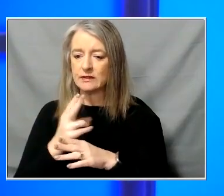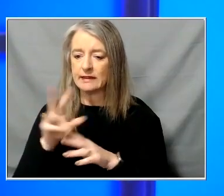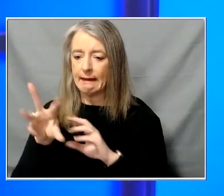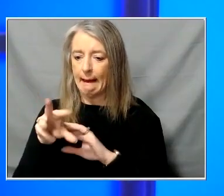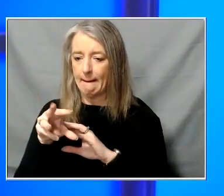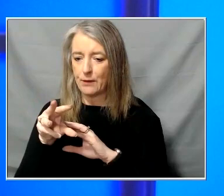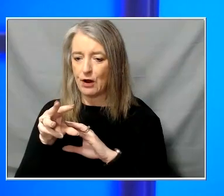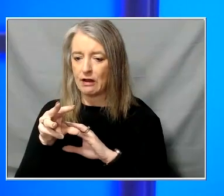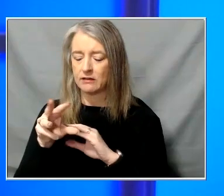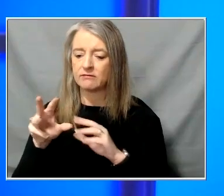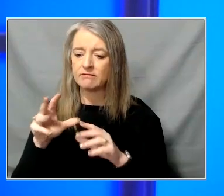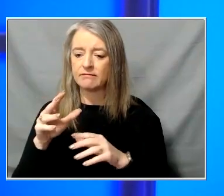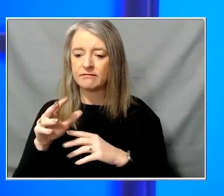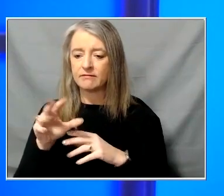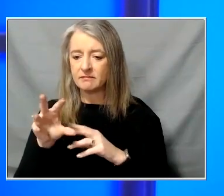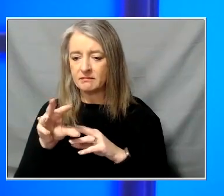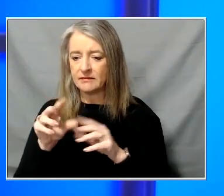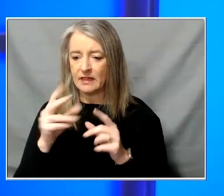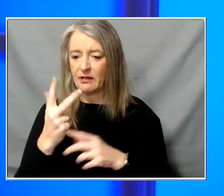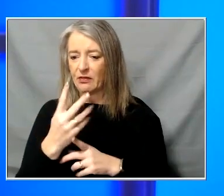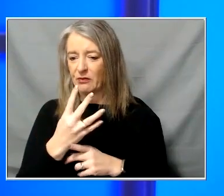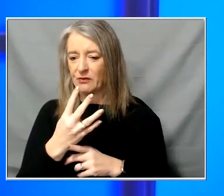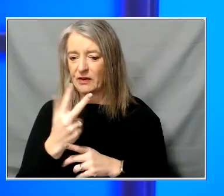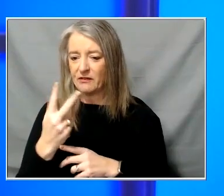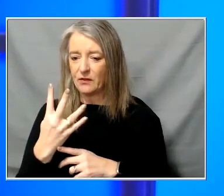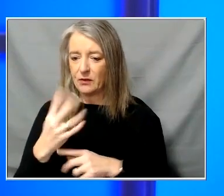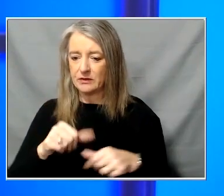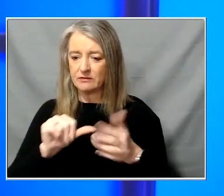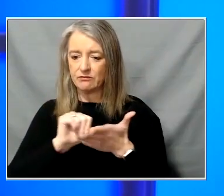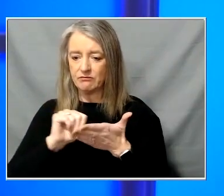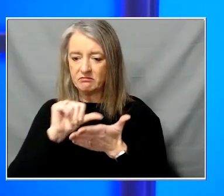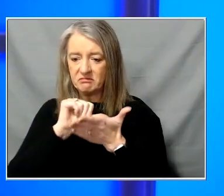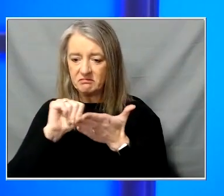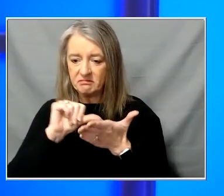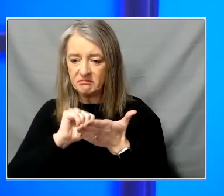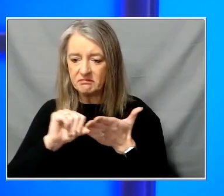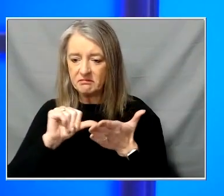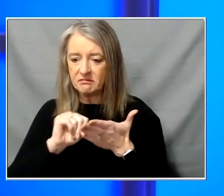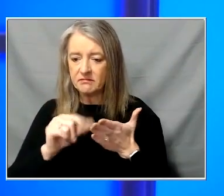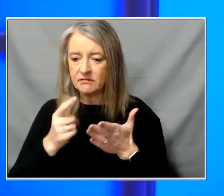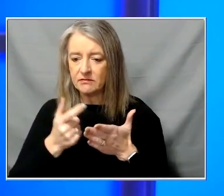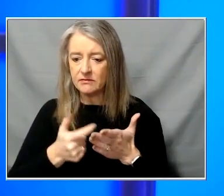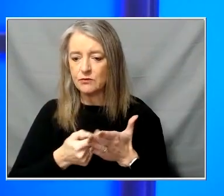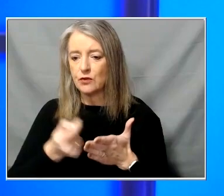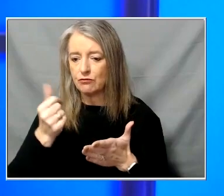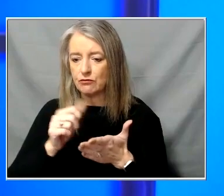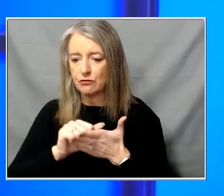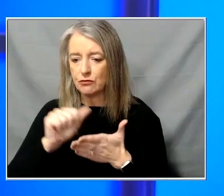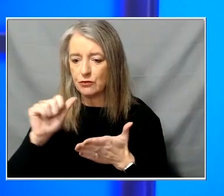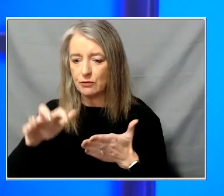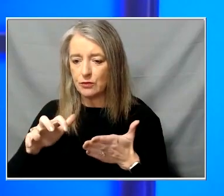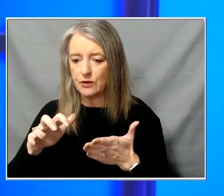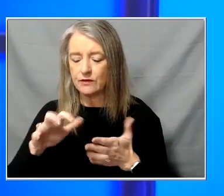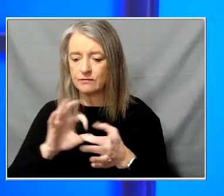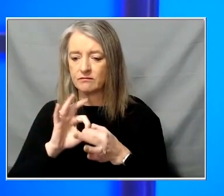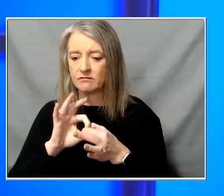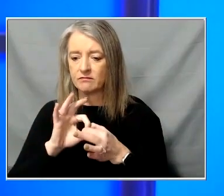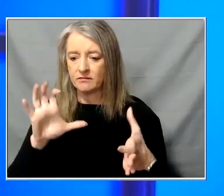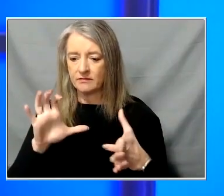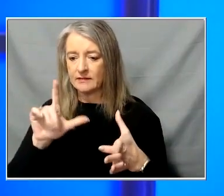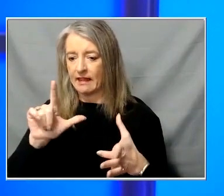have a blockage in their liver or bile ducts, we simply do what we call a laparoscopic cholecystectomy. We can put a little camera in